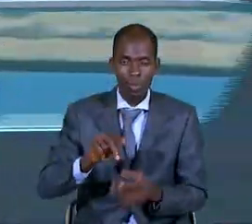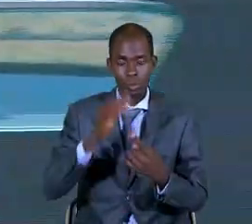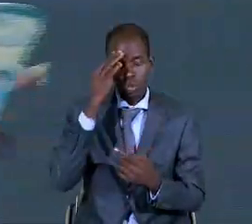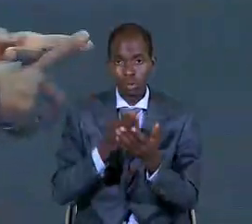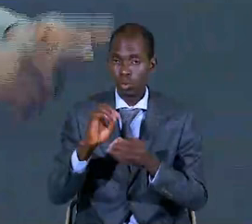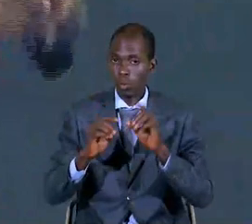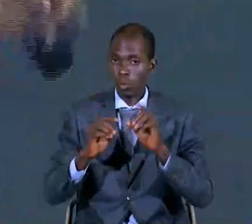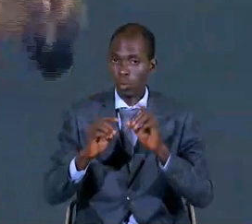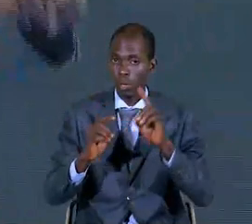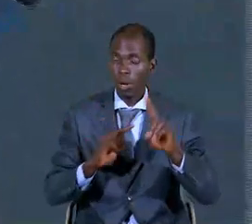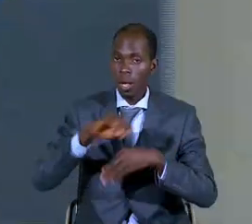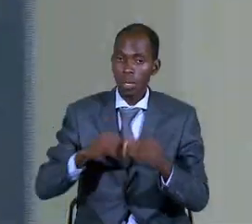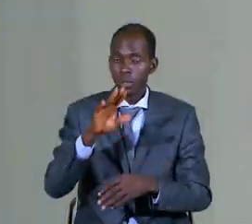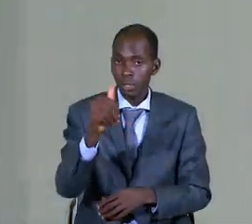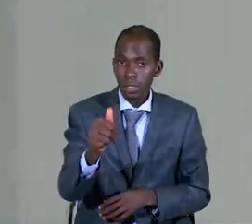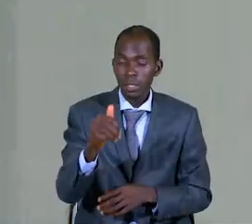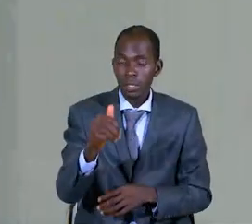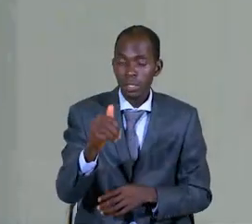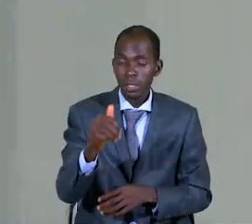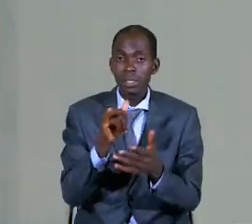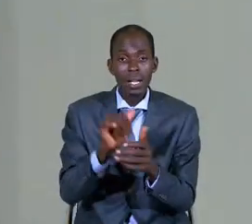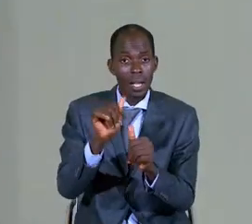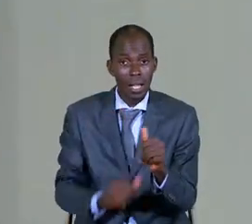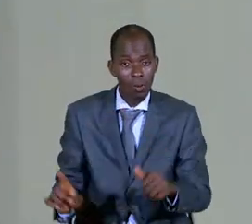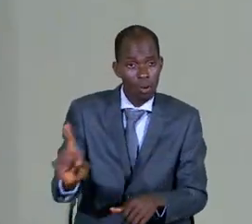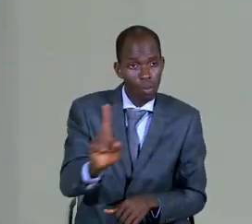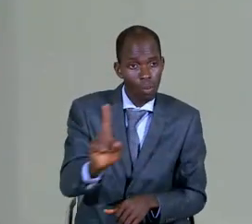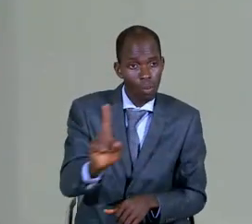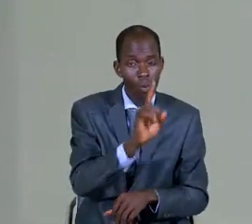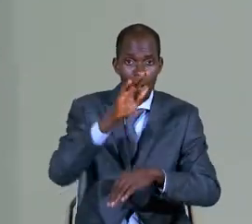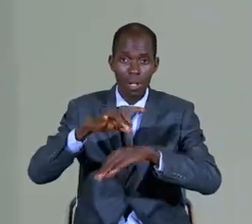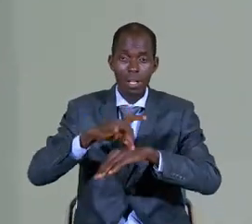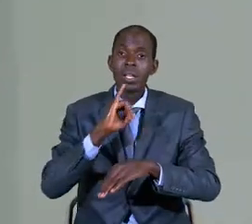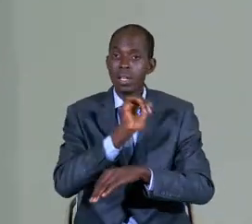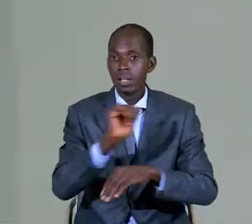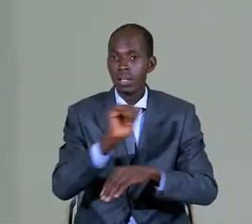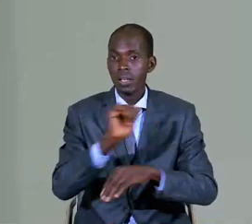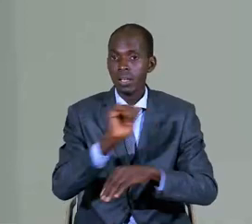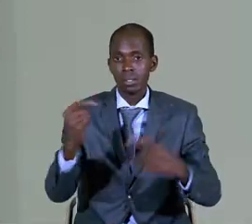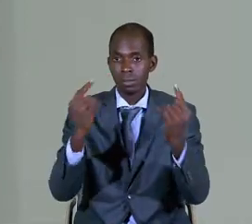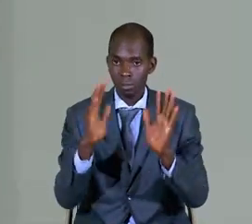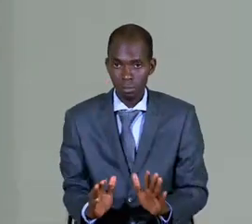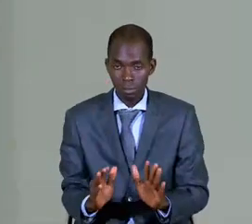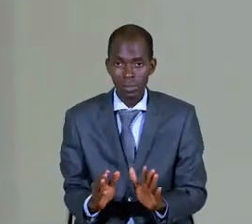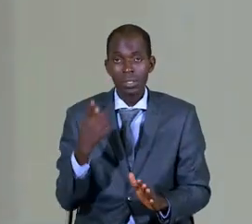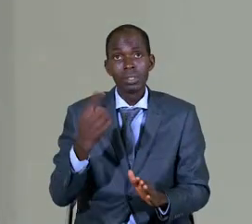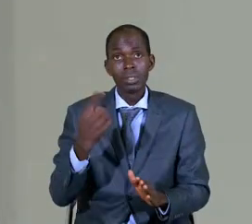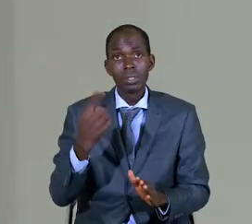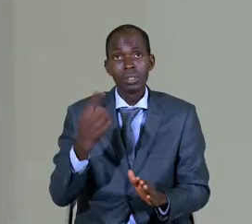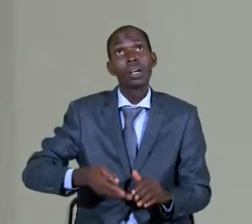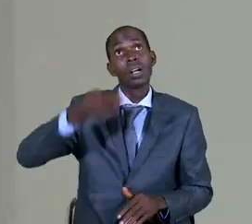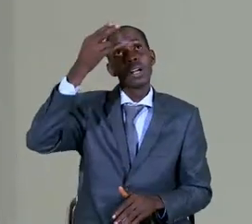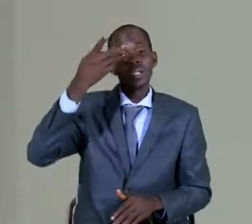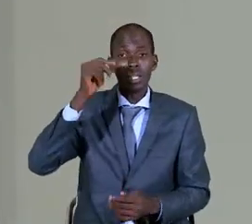about yourself, that everyone on earth is a sinner. The high, the